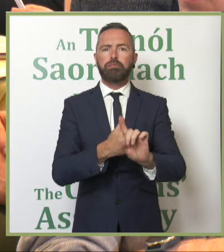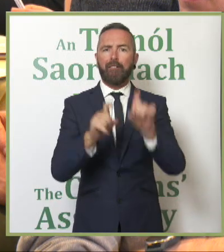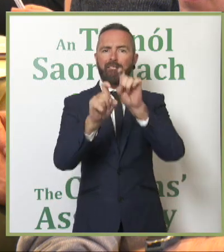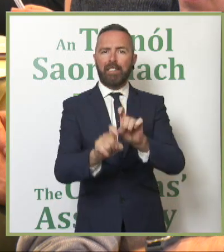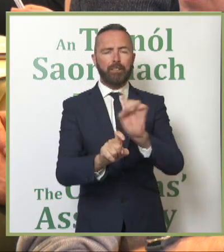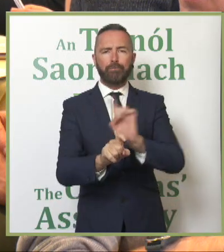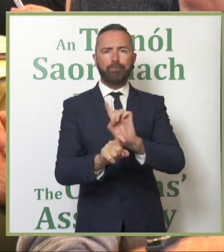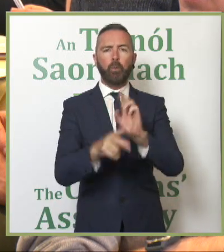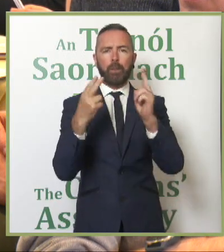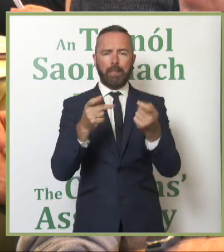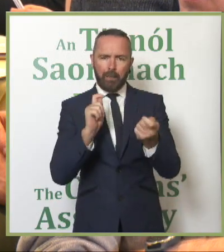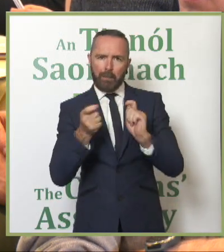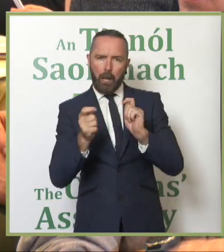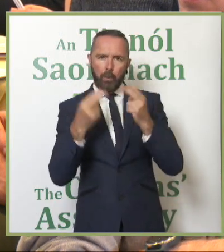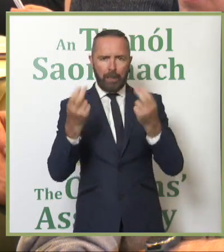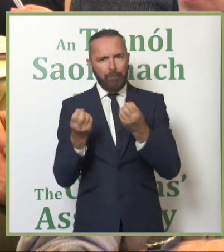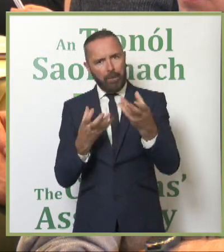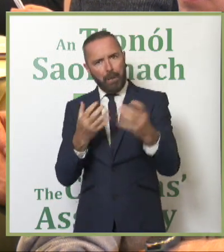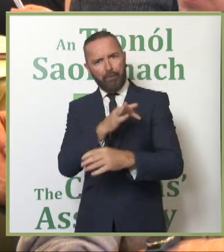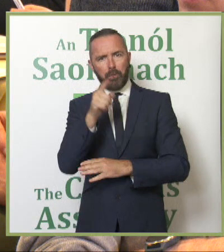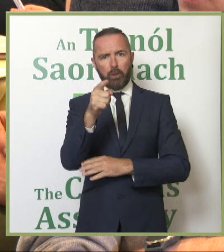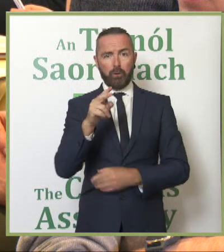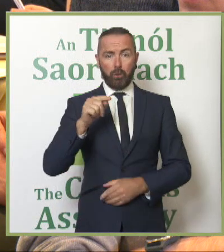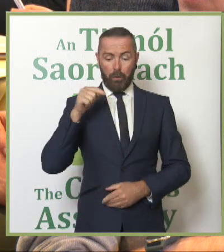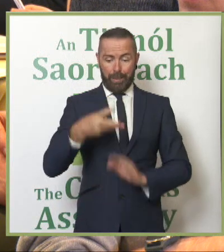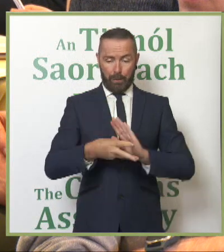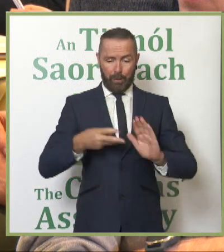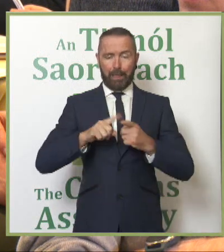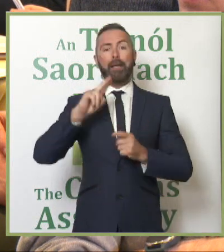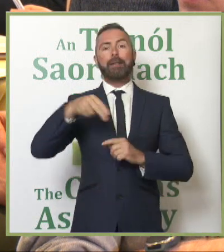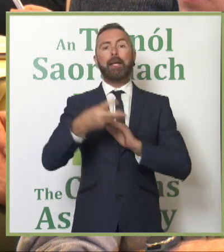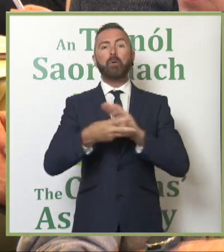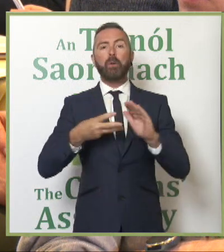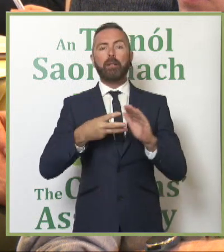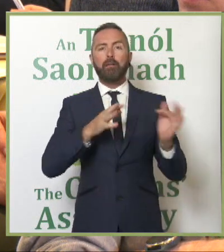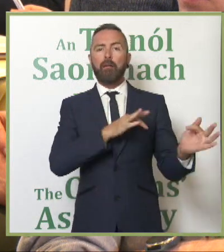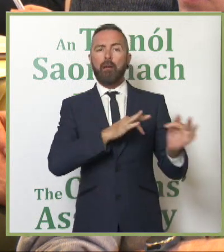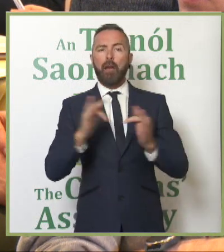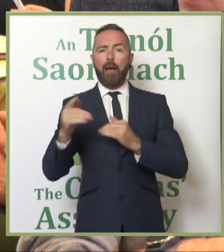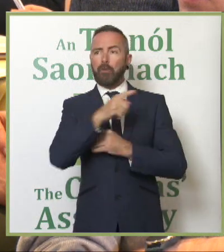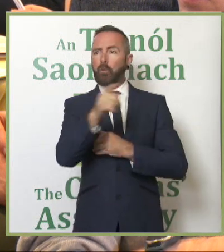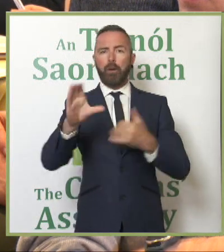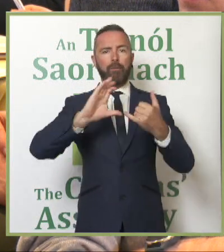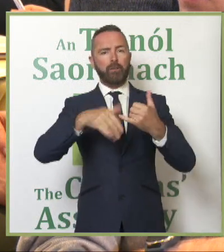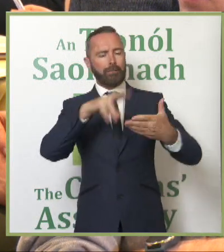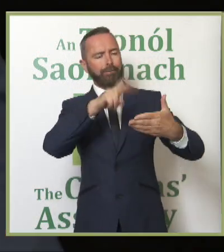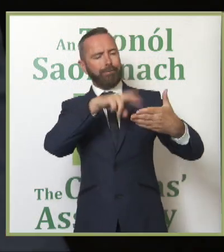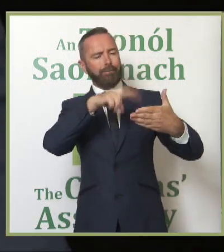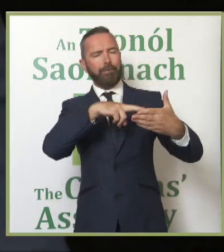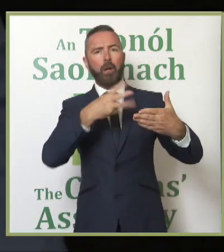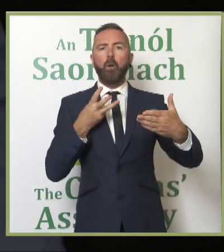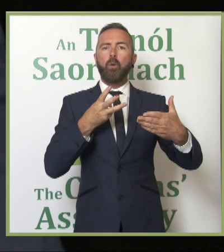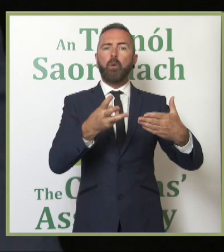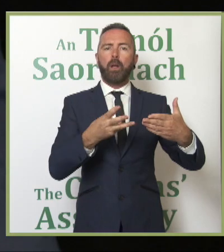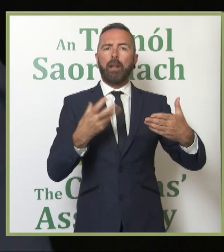it needs feedback from you. So over the next week, hopefully after having a chance to look at this initial proposal for the work programme, we will